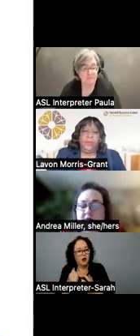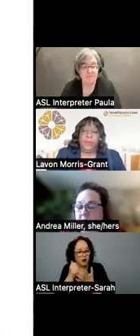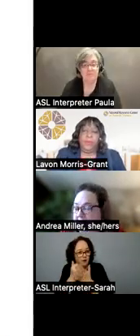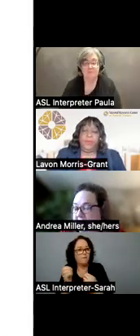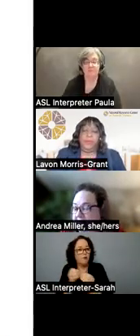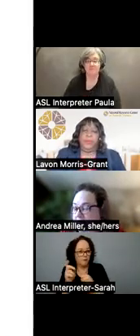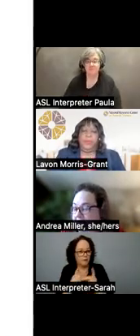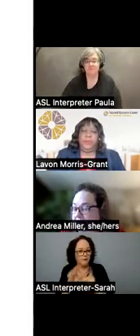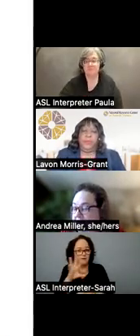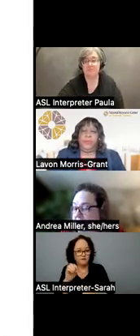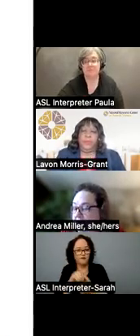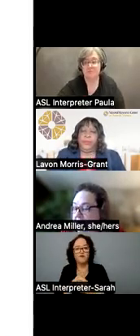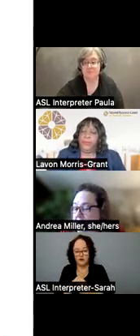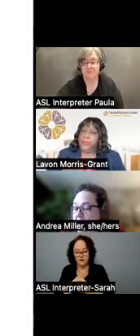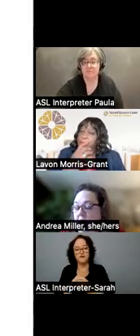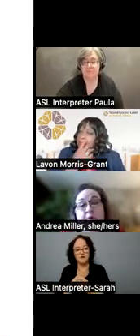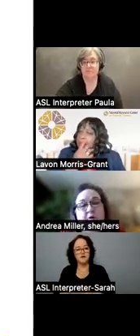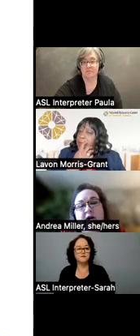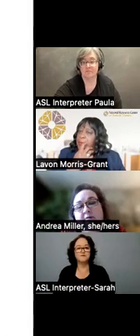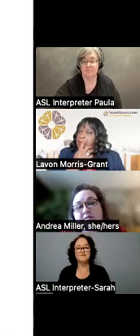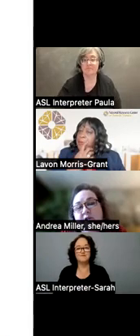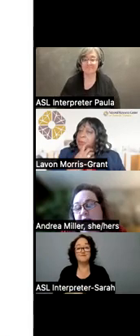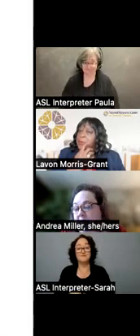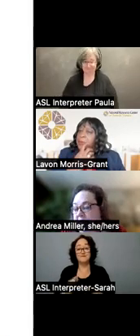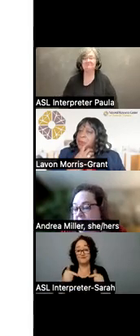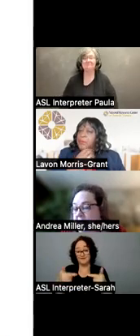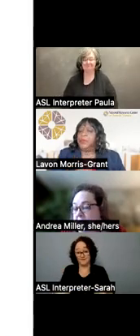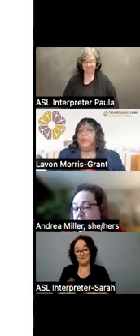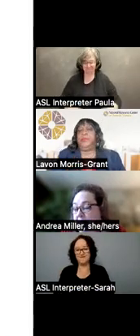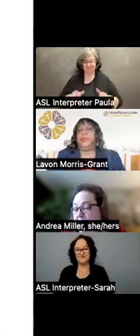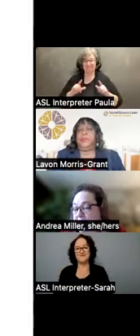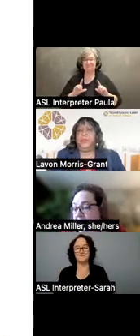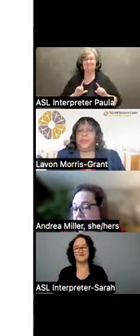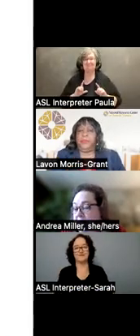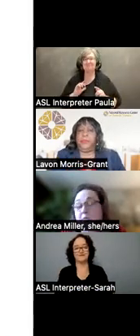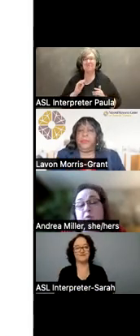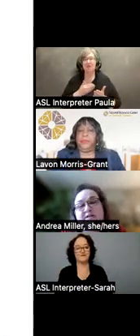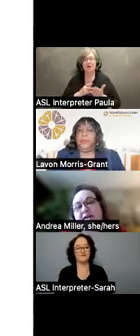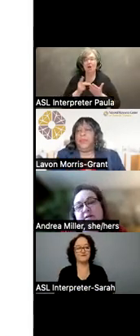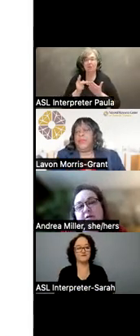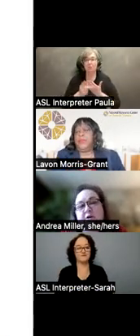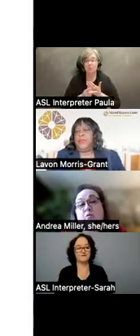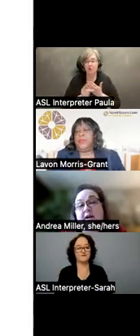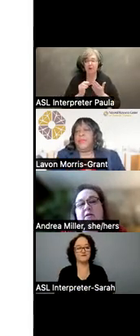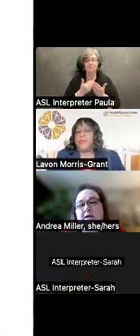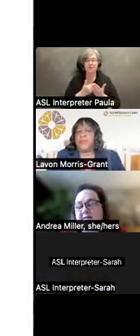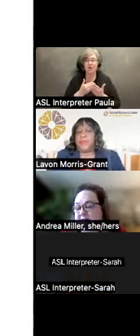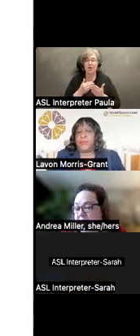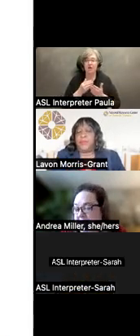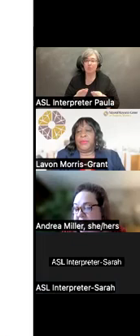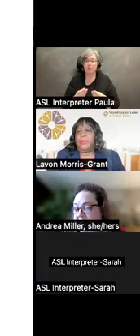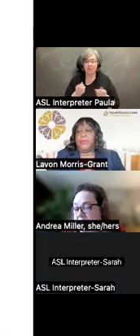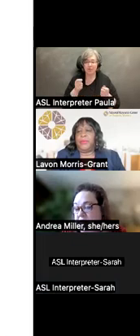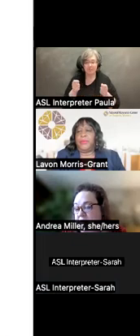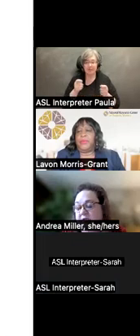general housing situation. Our programs and our property management company, we work together on a regular and